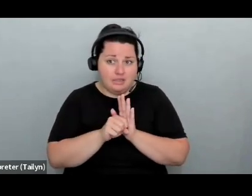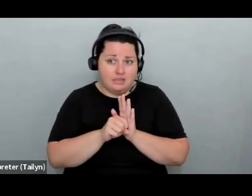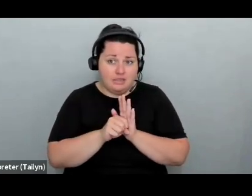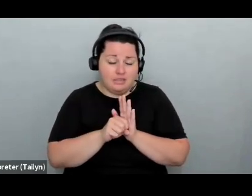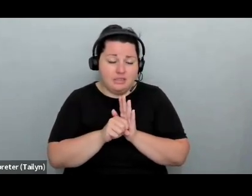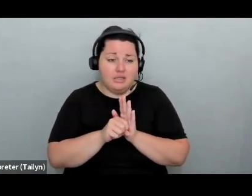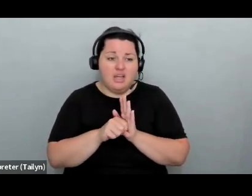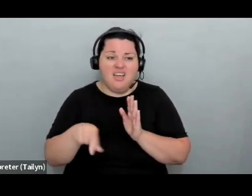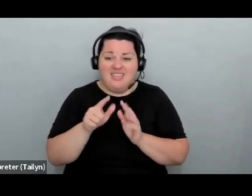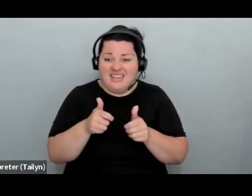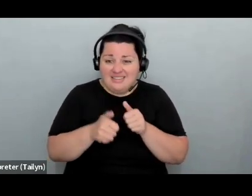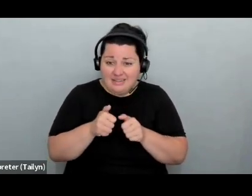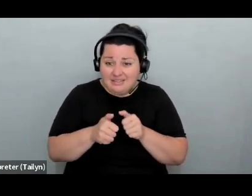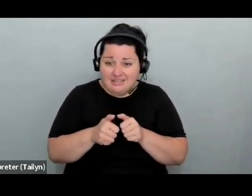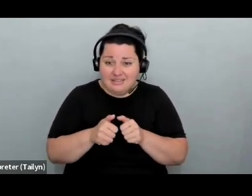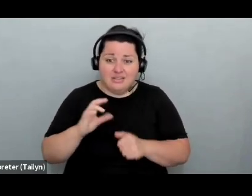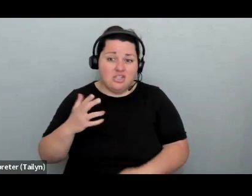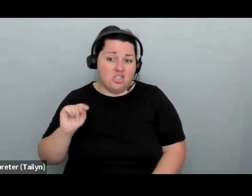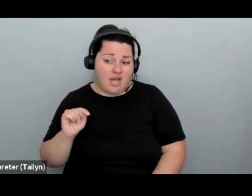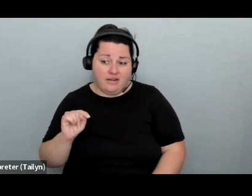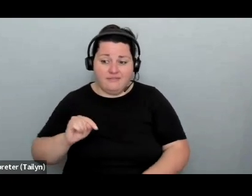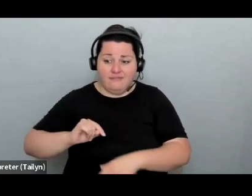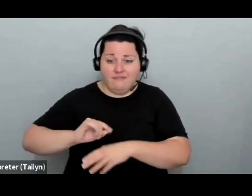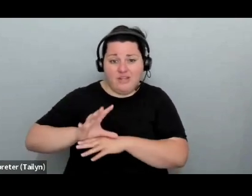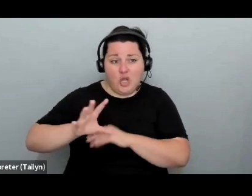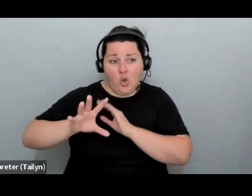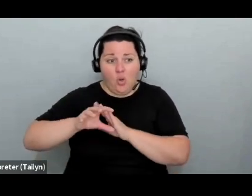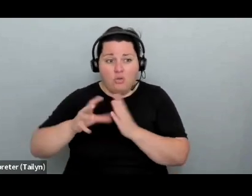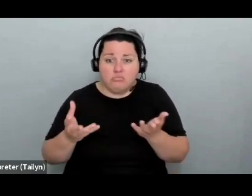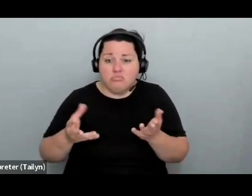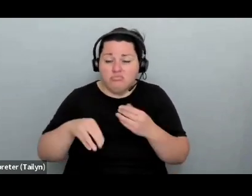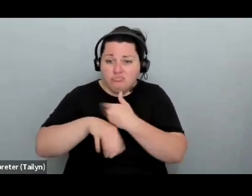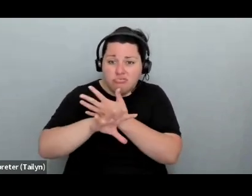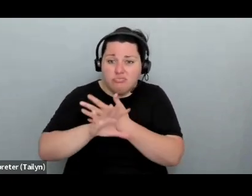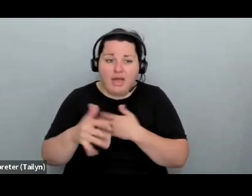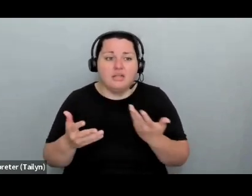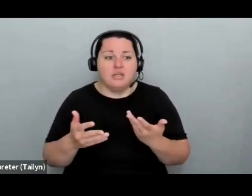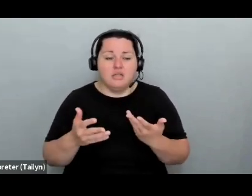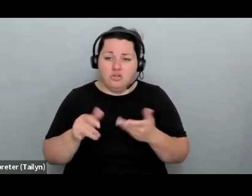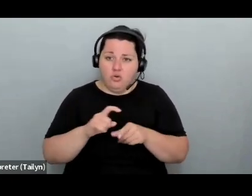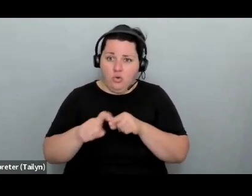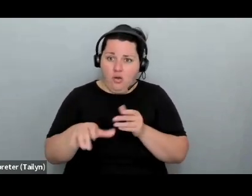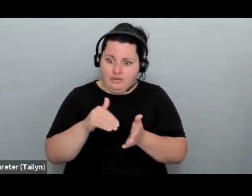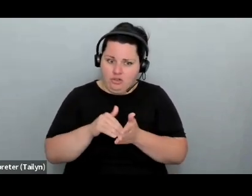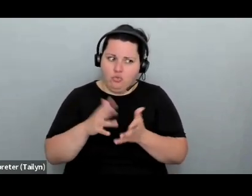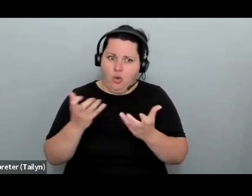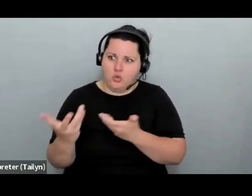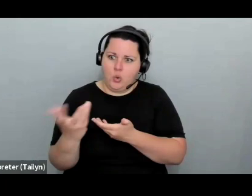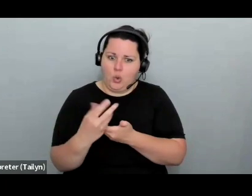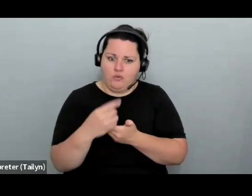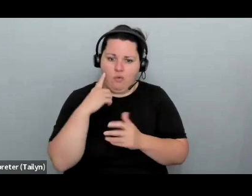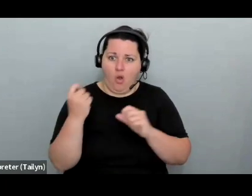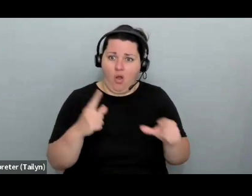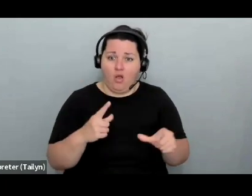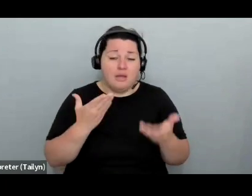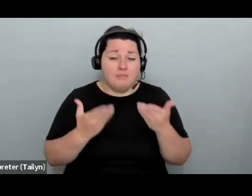Some states have text, chat, and video lines. How do you, again, look at your call centers in a way where they're inclusive to all types? What if you